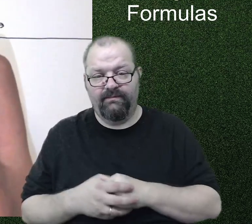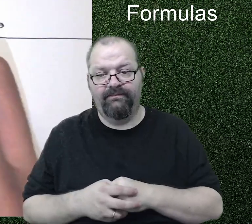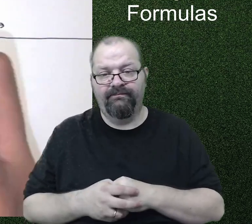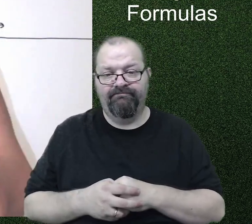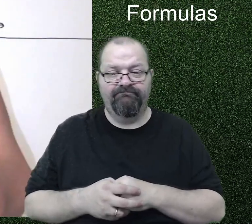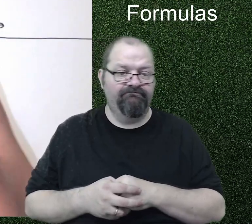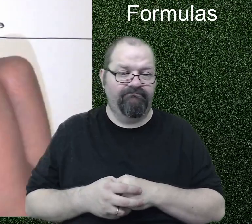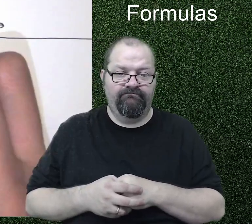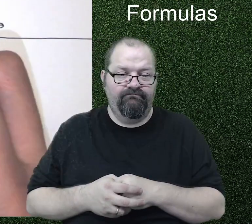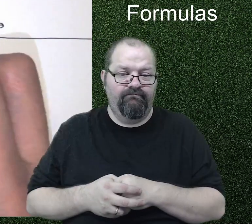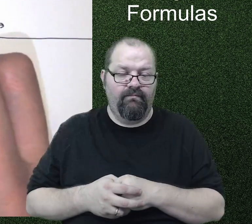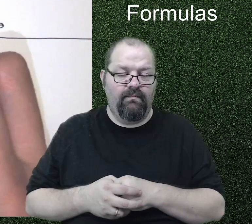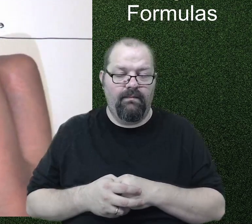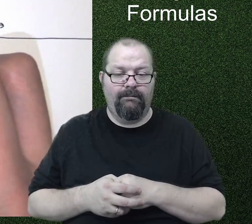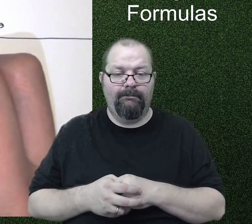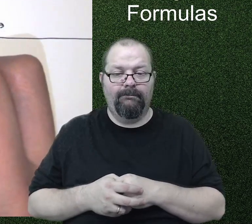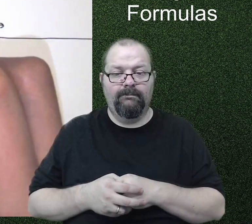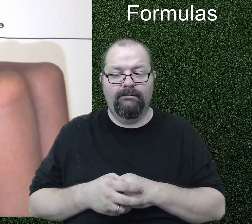respectively.